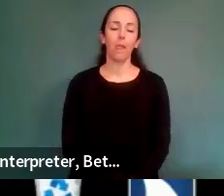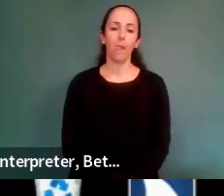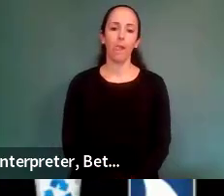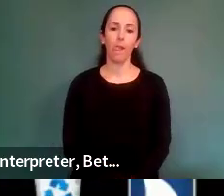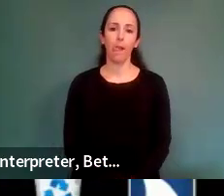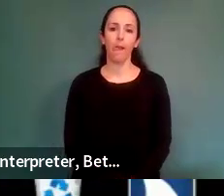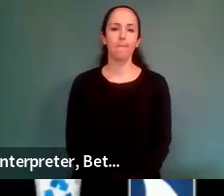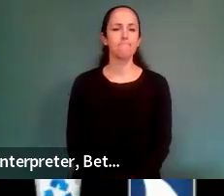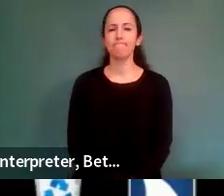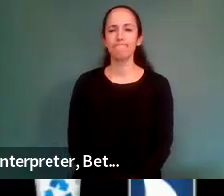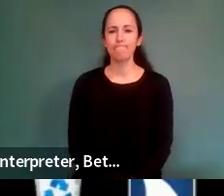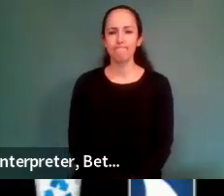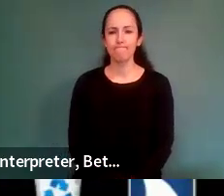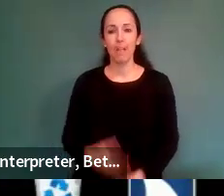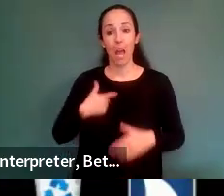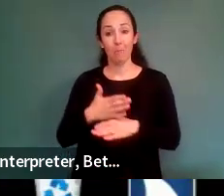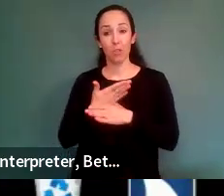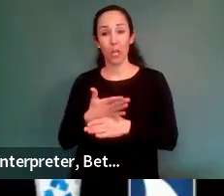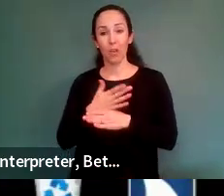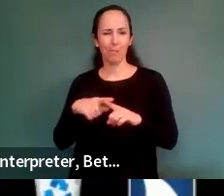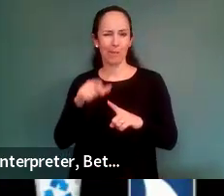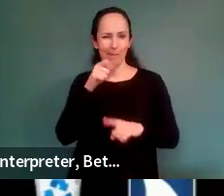that's not coming through as I share.